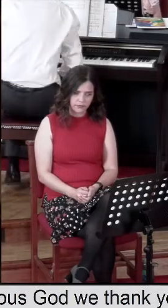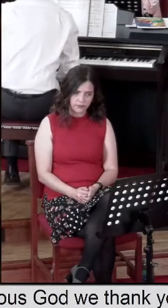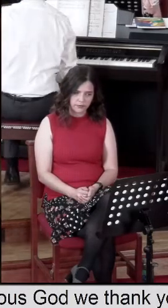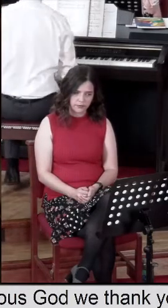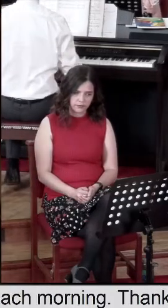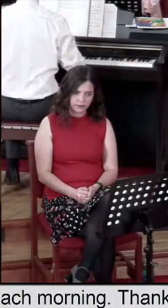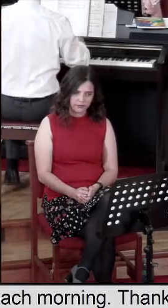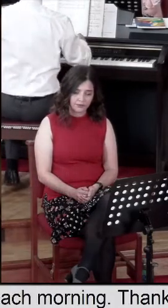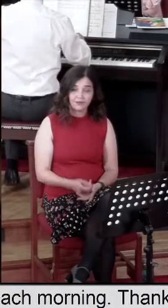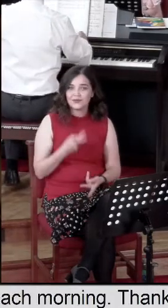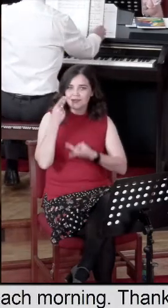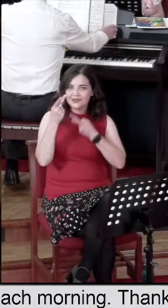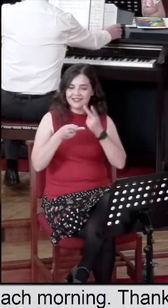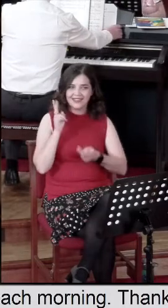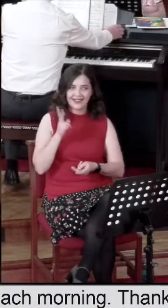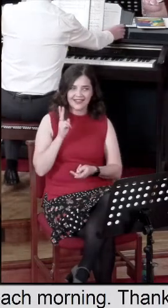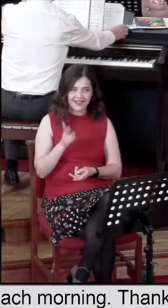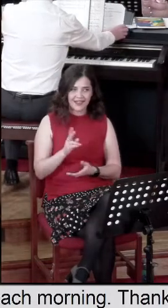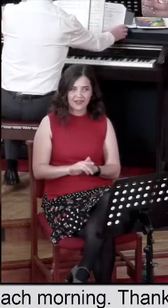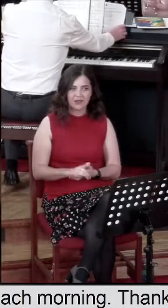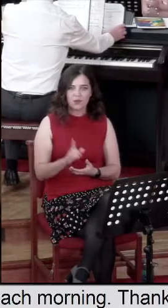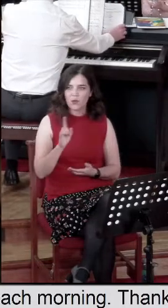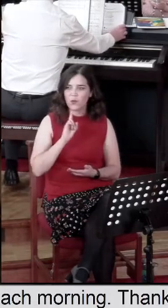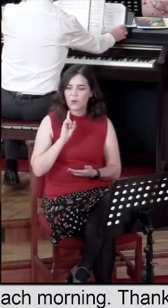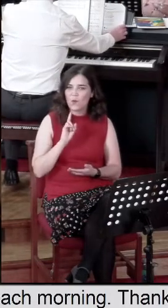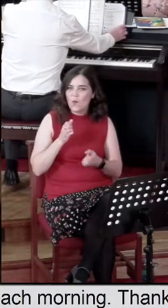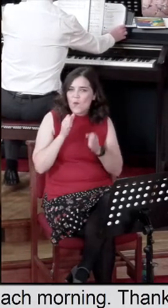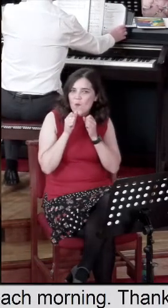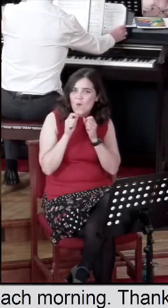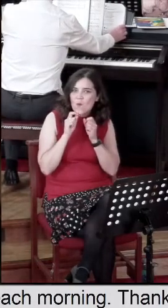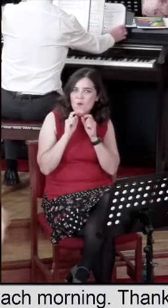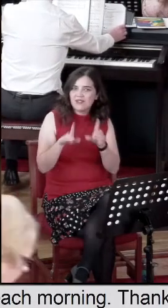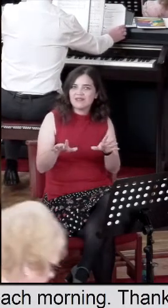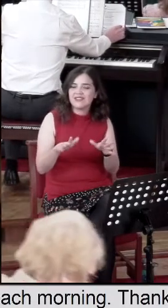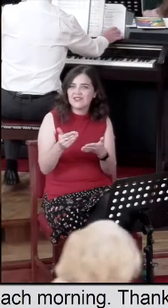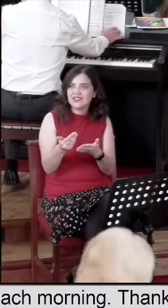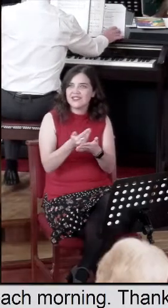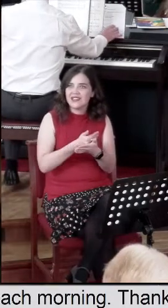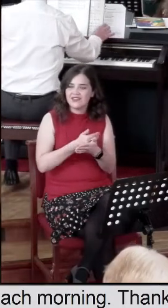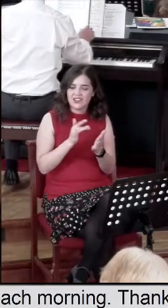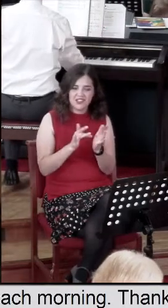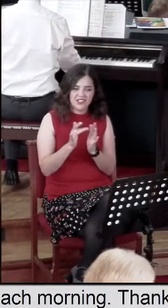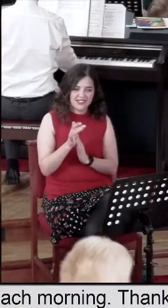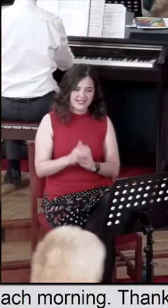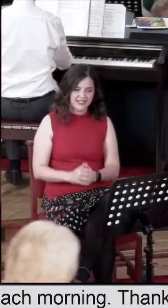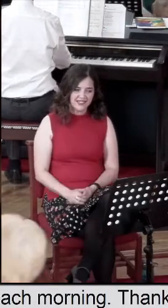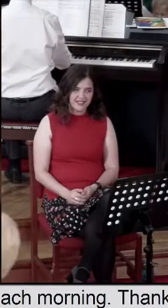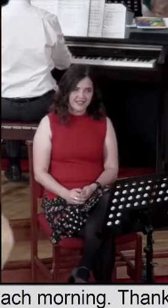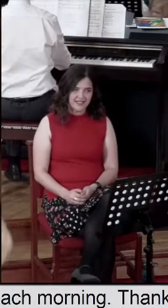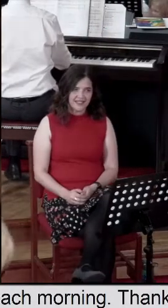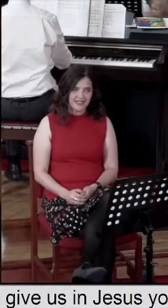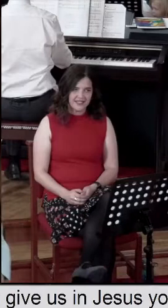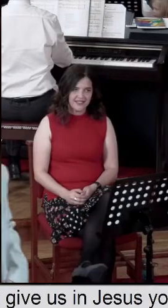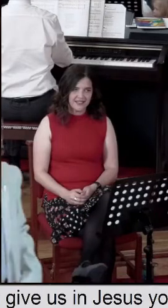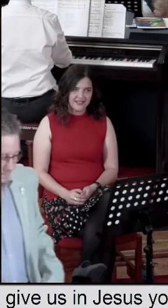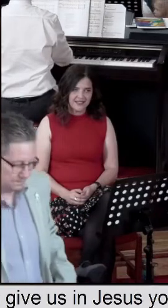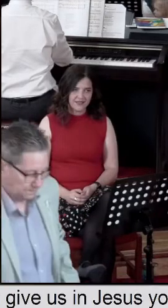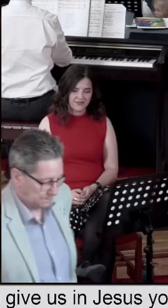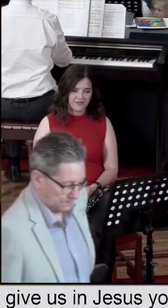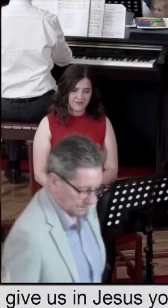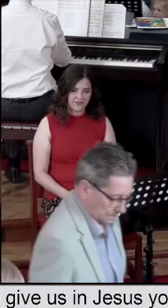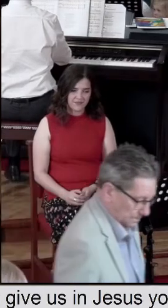Let's sing again now, What a Wonderful Savior is Jesus. It's this next hymn on our sheet.